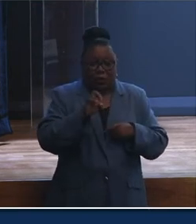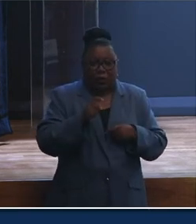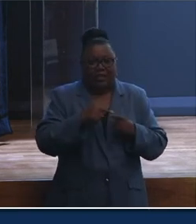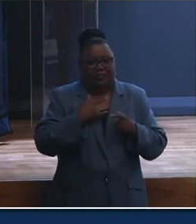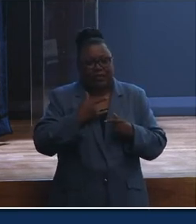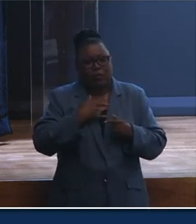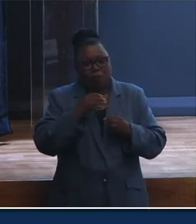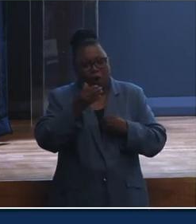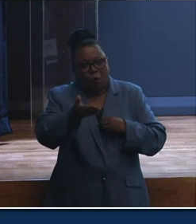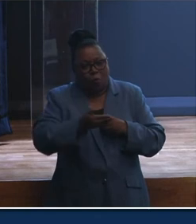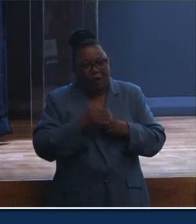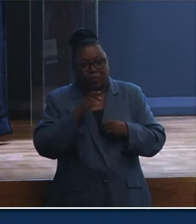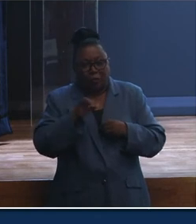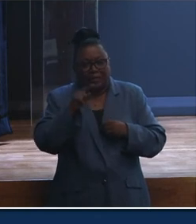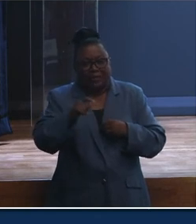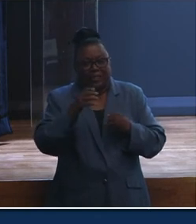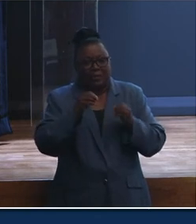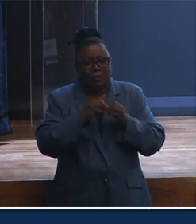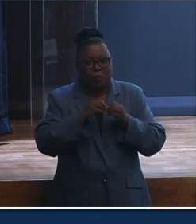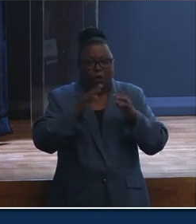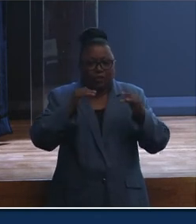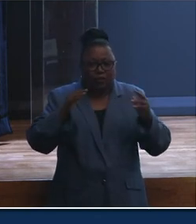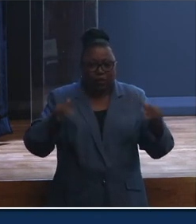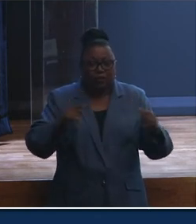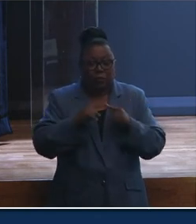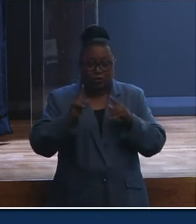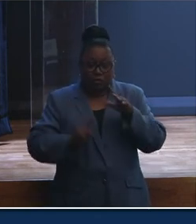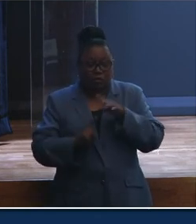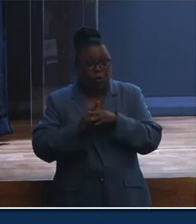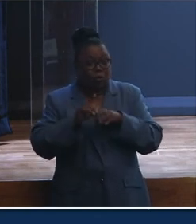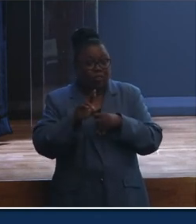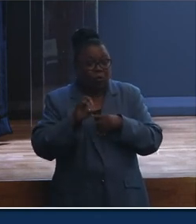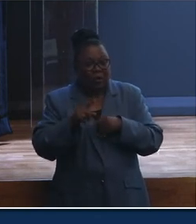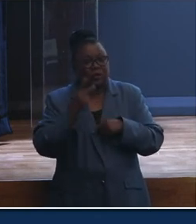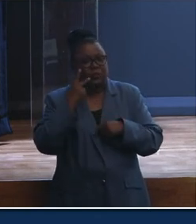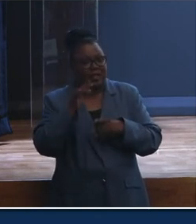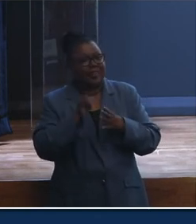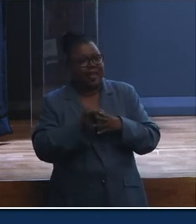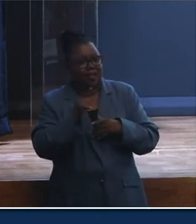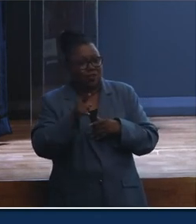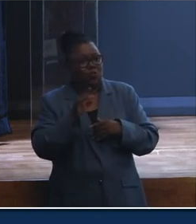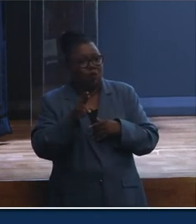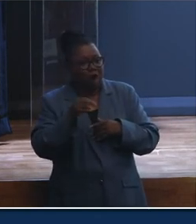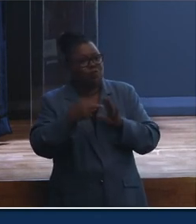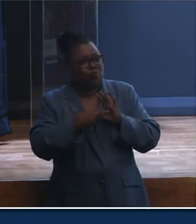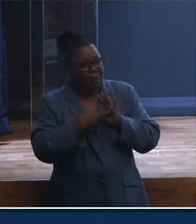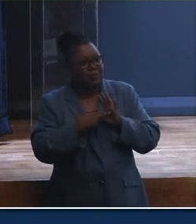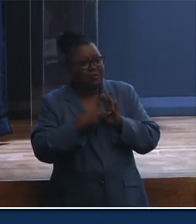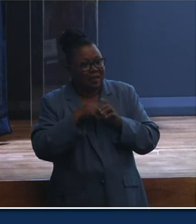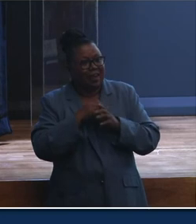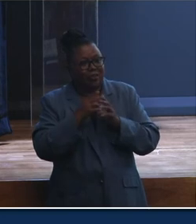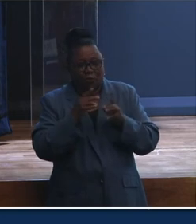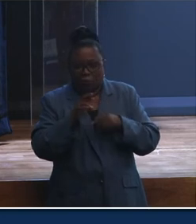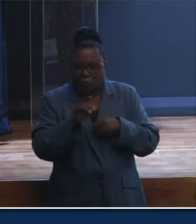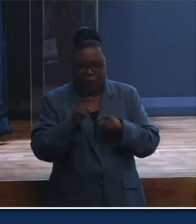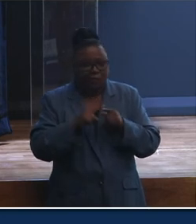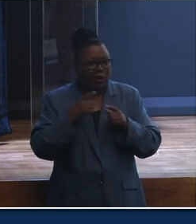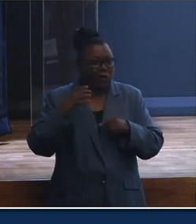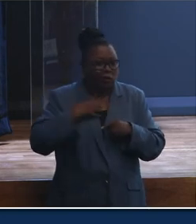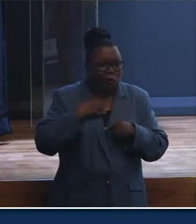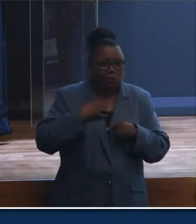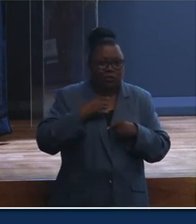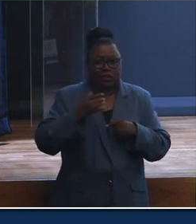more welcoming. The rinks need to be more diverse. So when you walk in the rink, you see that you are represented in the rink, whether that's in coaching,